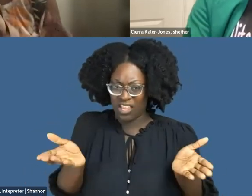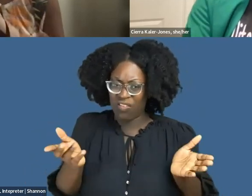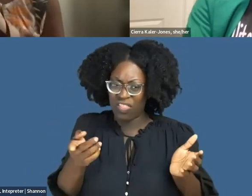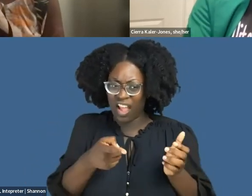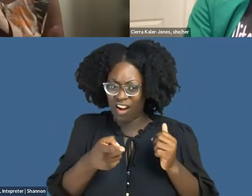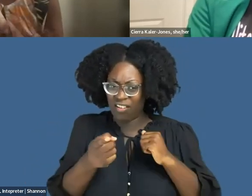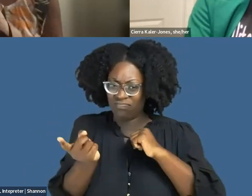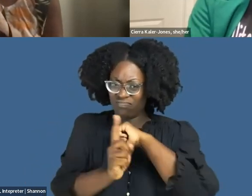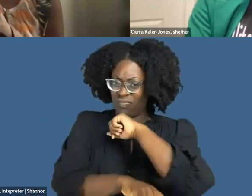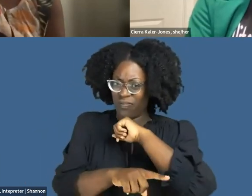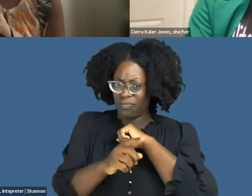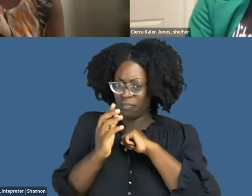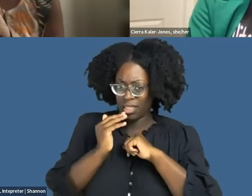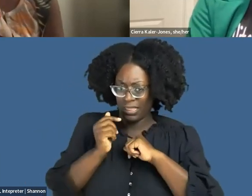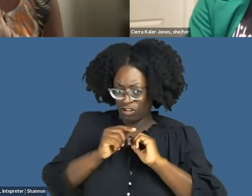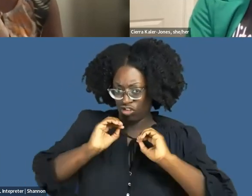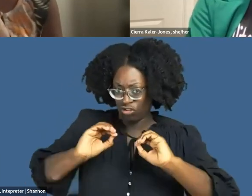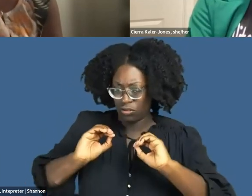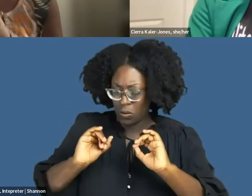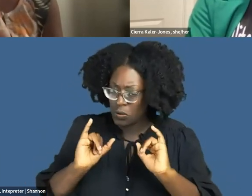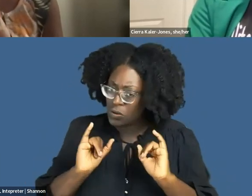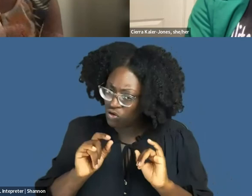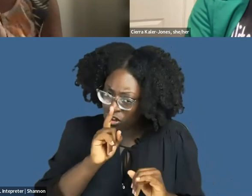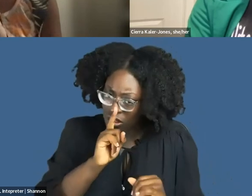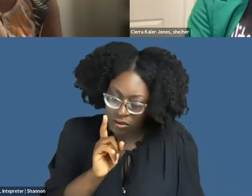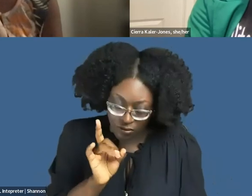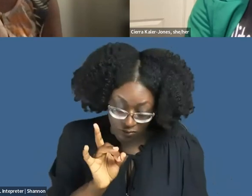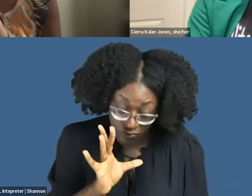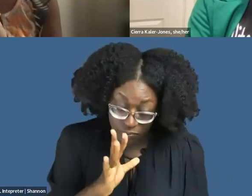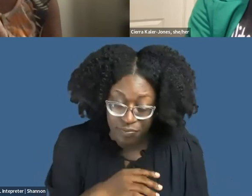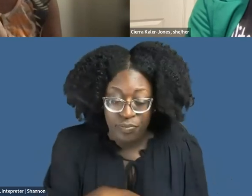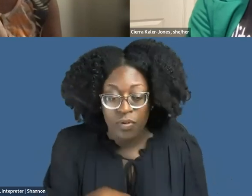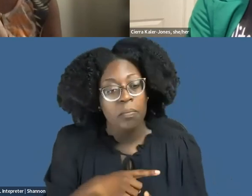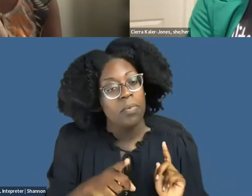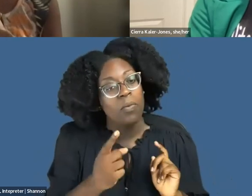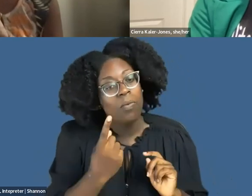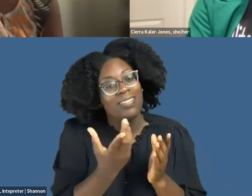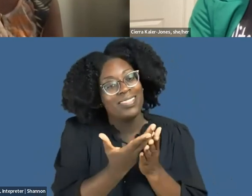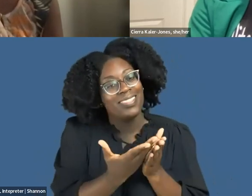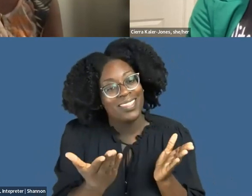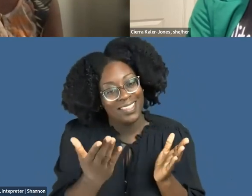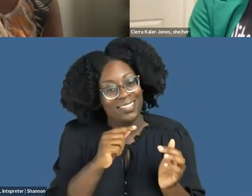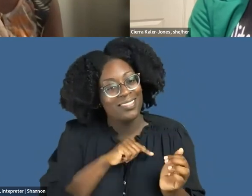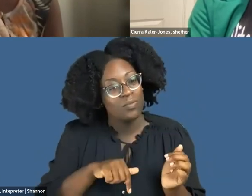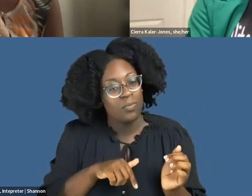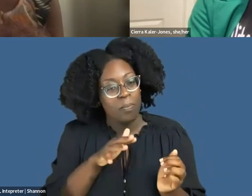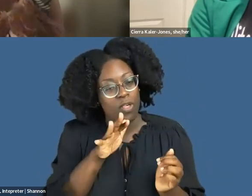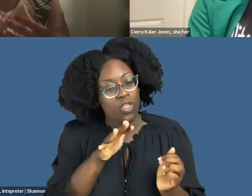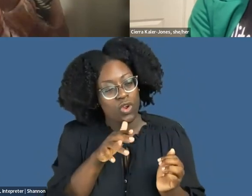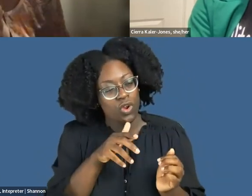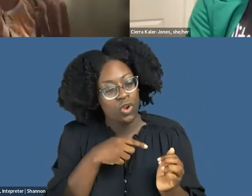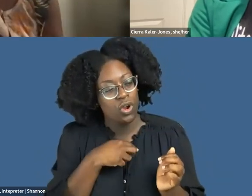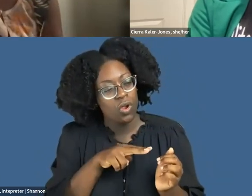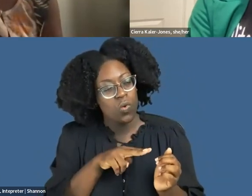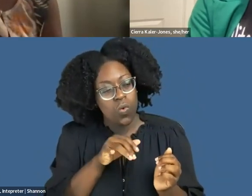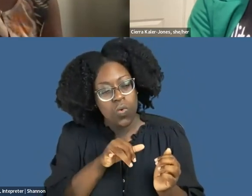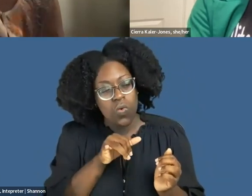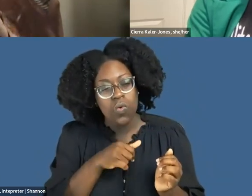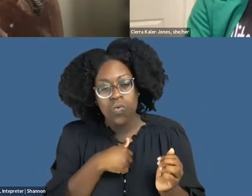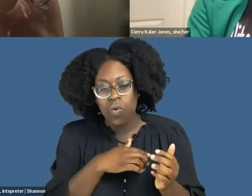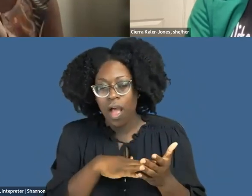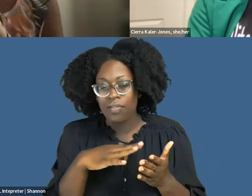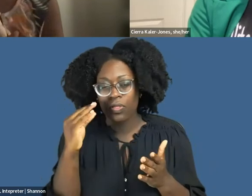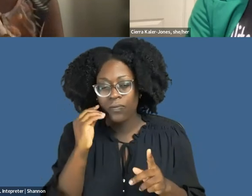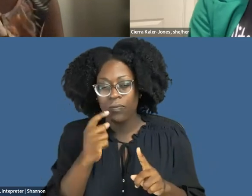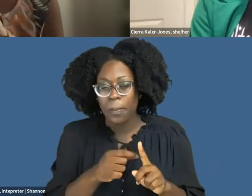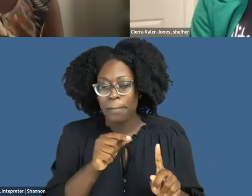I would say a couple of things. I think one of the things that Queen Mother teaches me is that this isn't new, and I